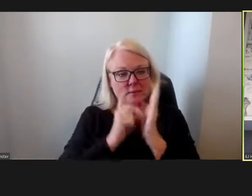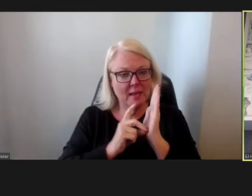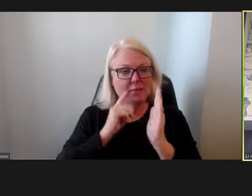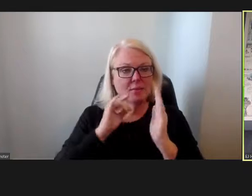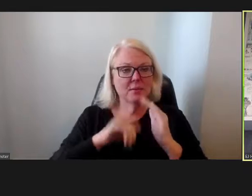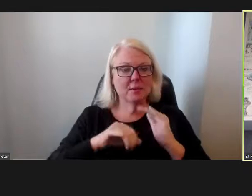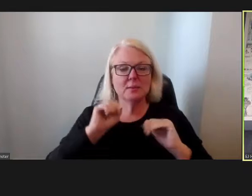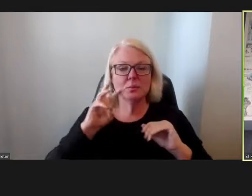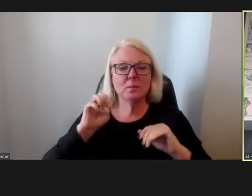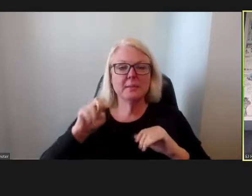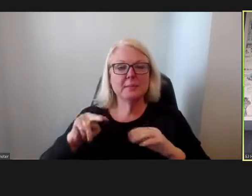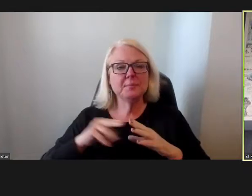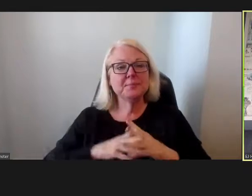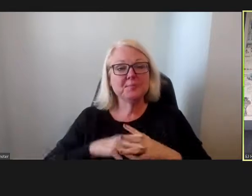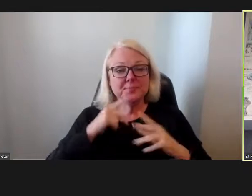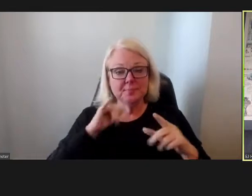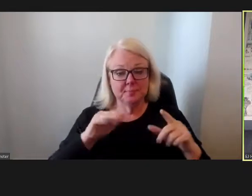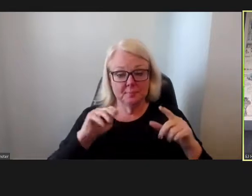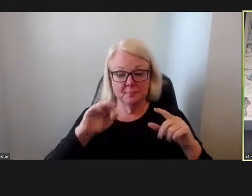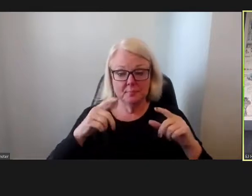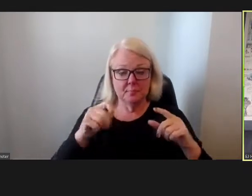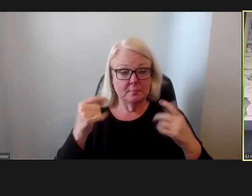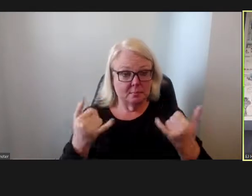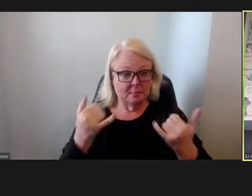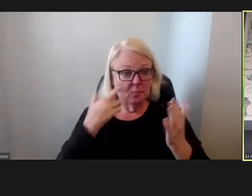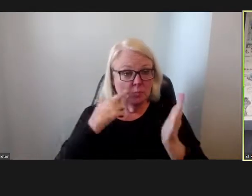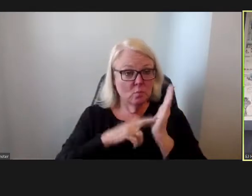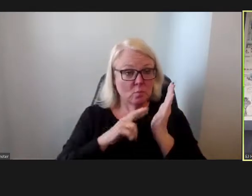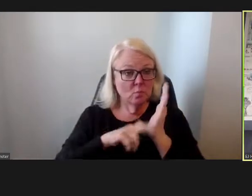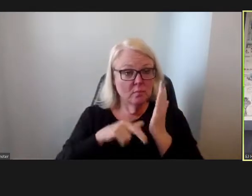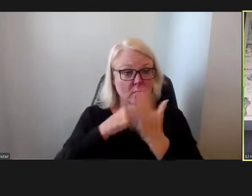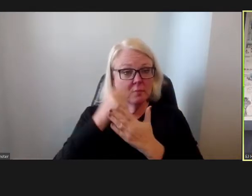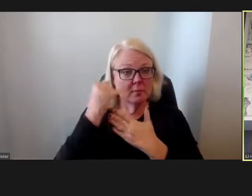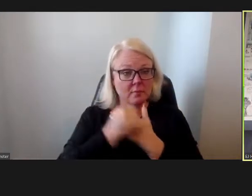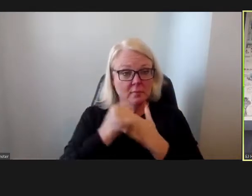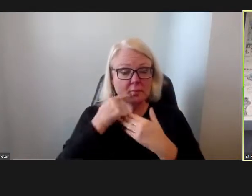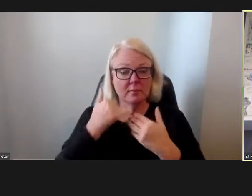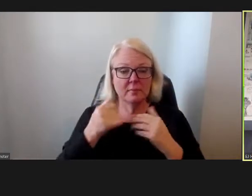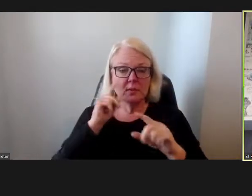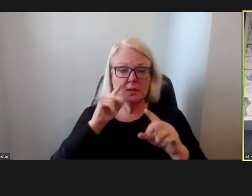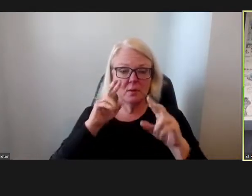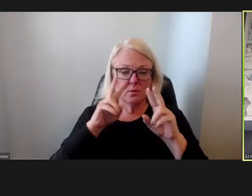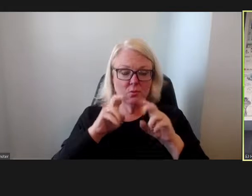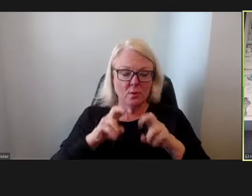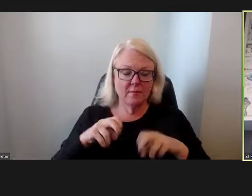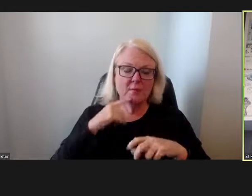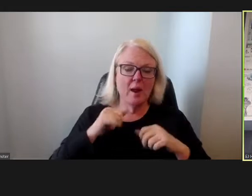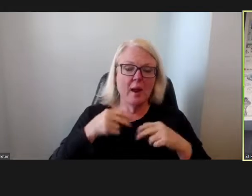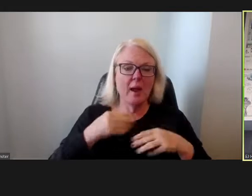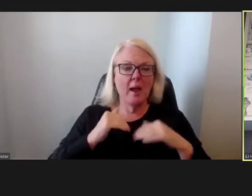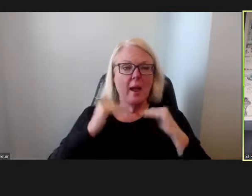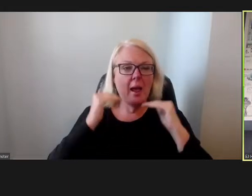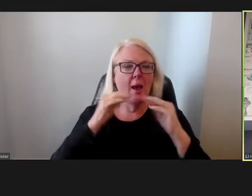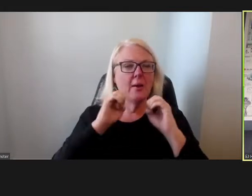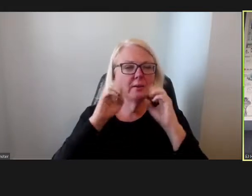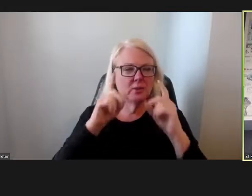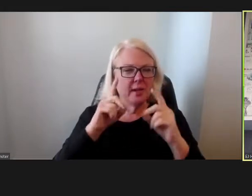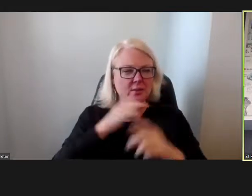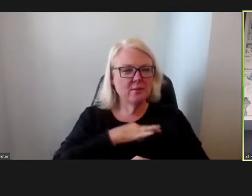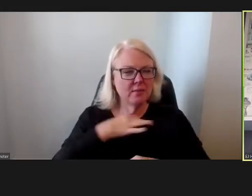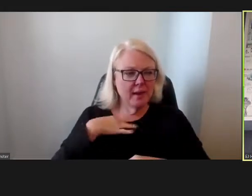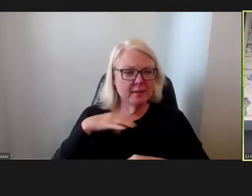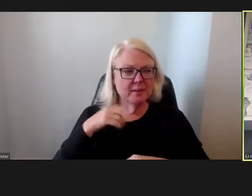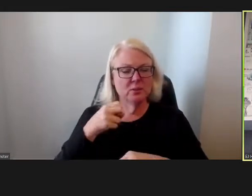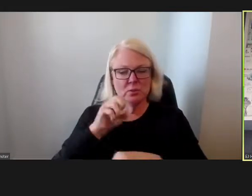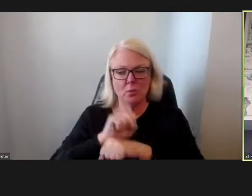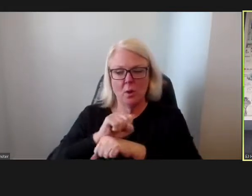Sweden. Margaret's current research project is a survey and interview study of disabled higher education faculty. She's at work